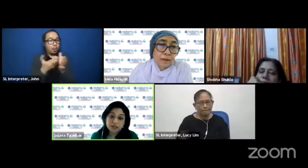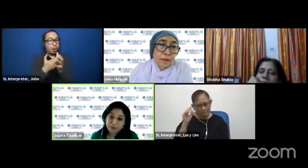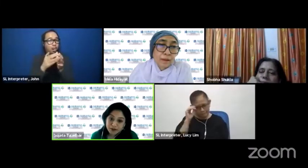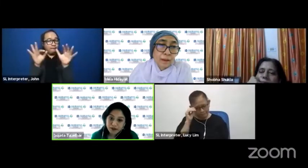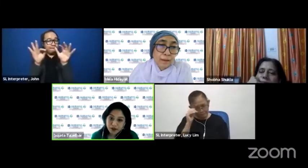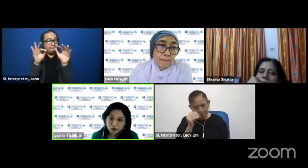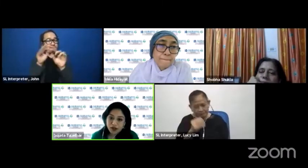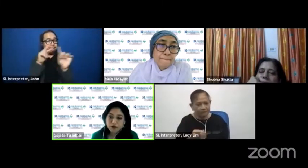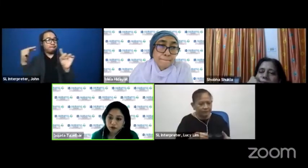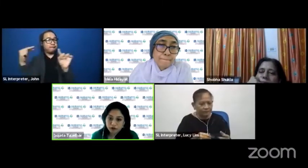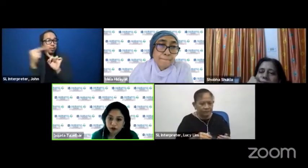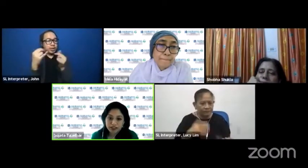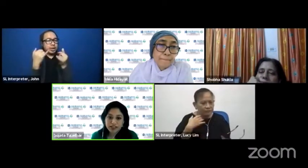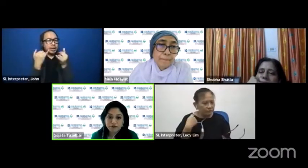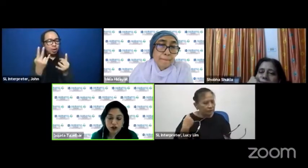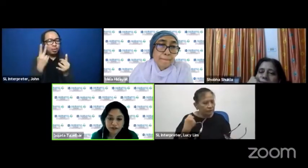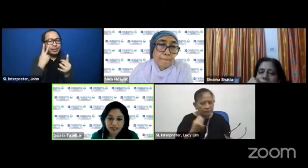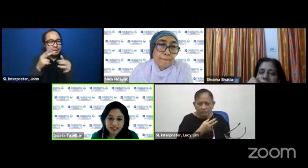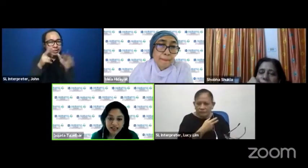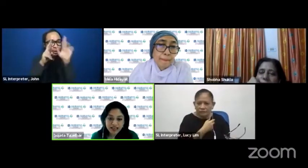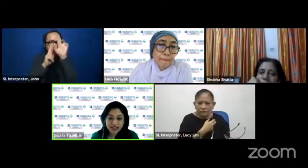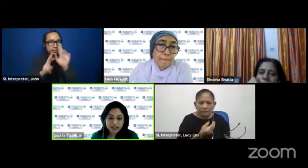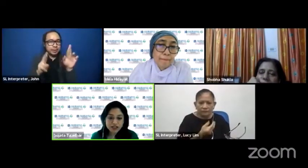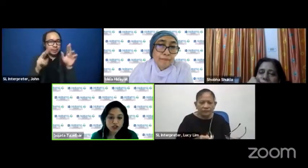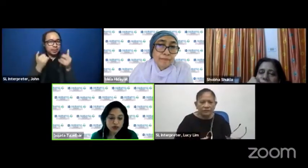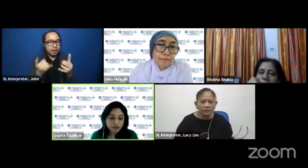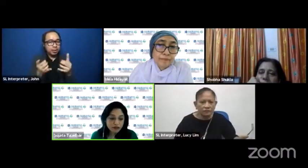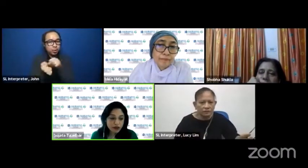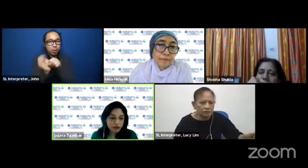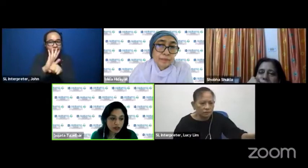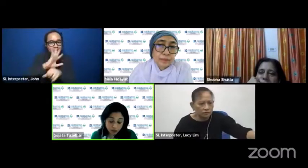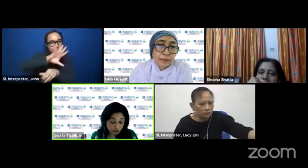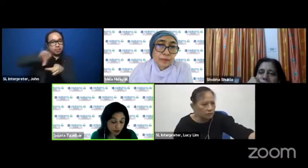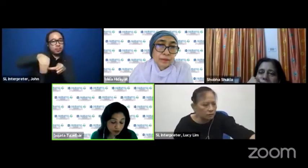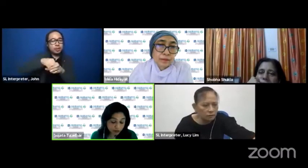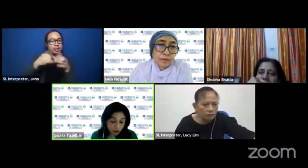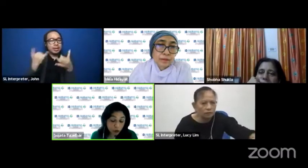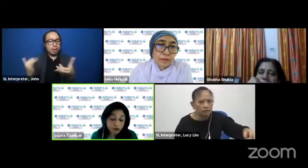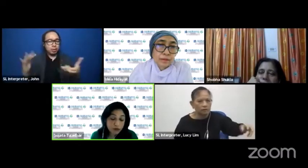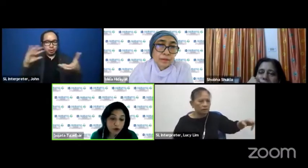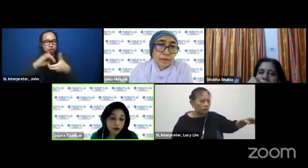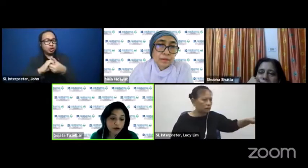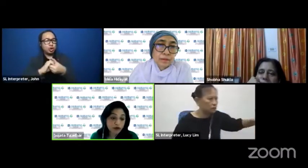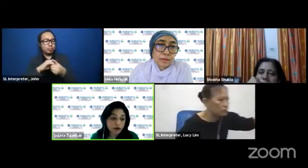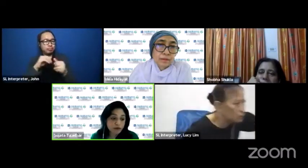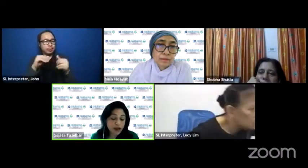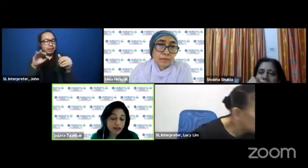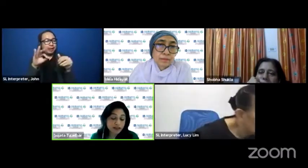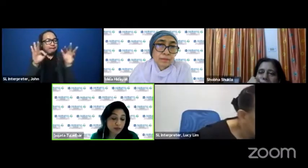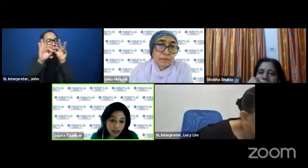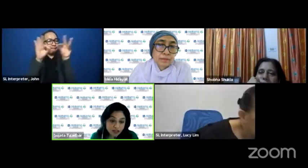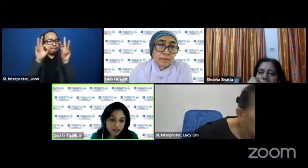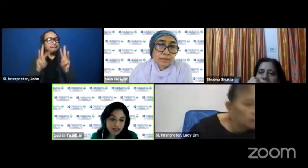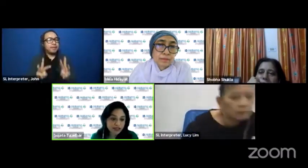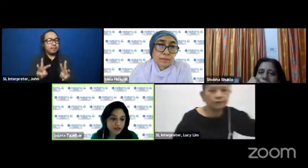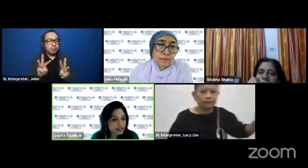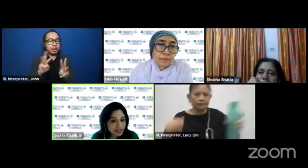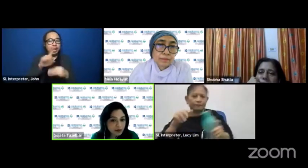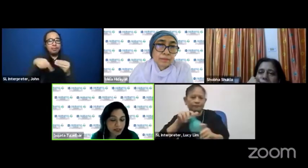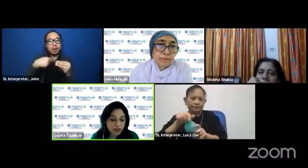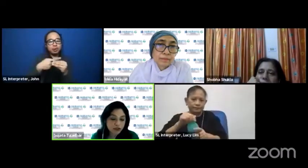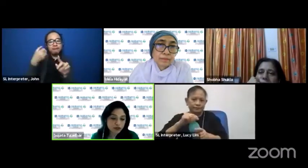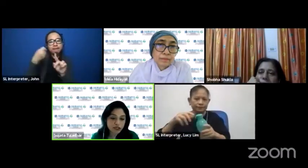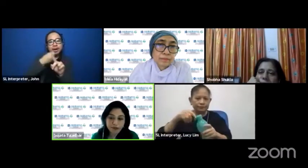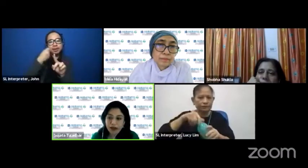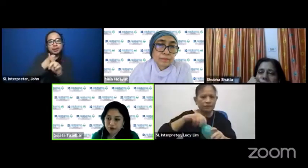of a respect framework. I don't know if colleagues have heard of this. It's a joint framework. It's a global framework on violence prevention that has